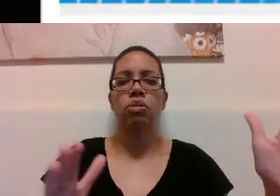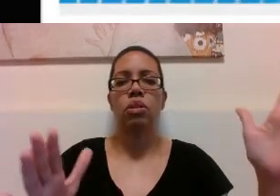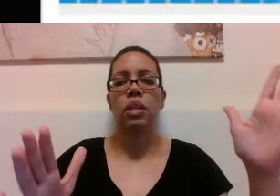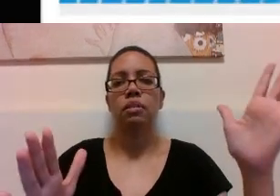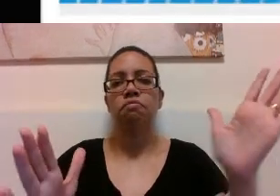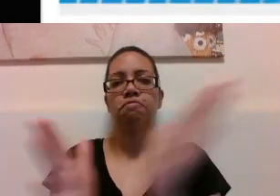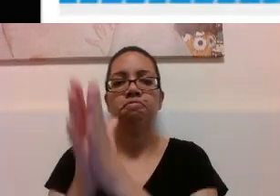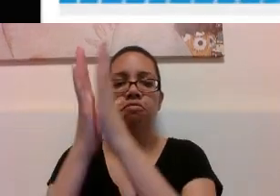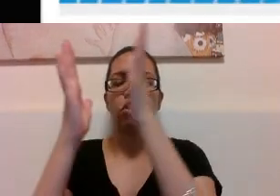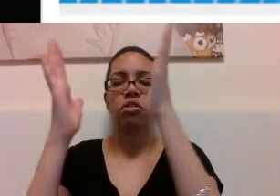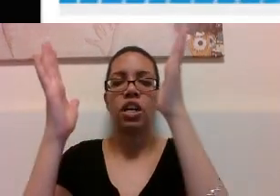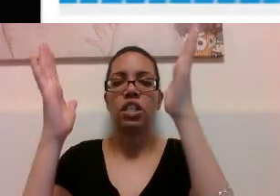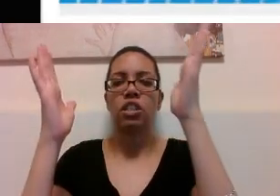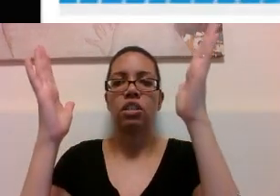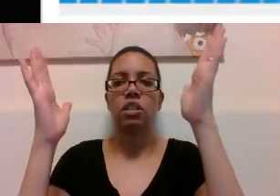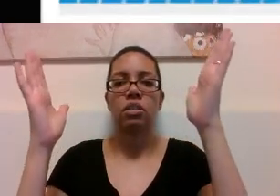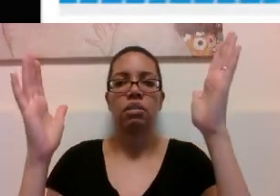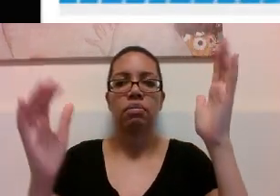when the trolley